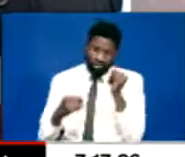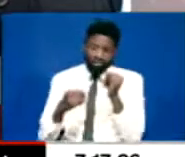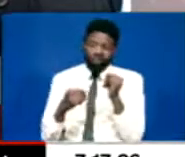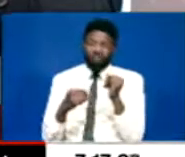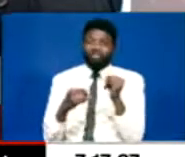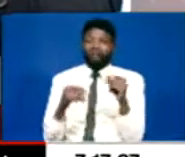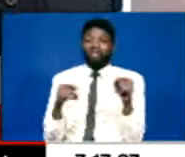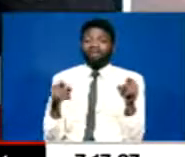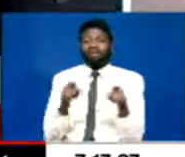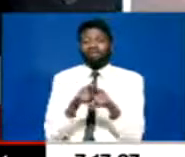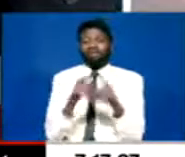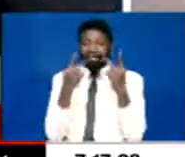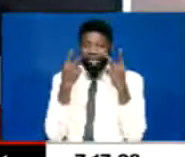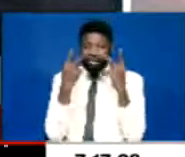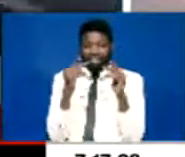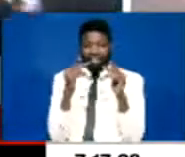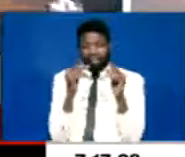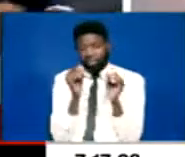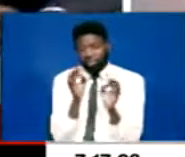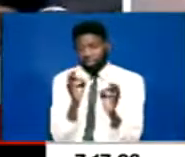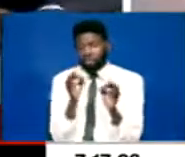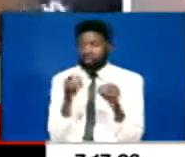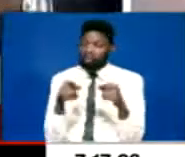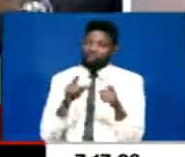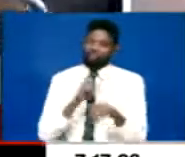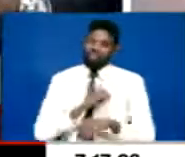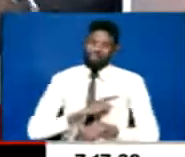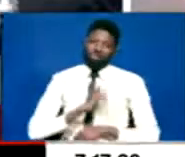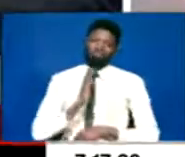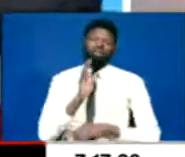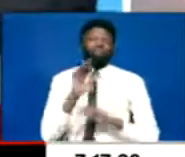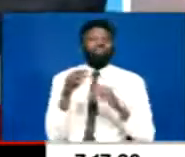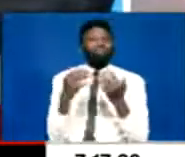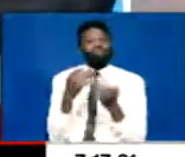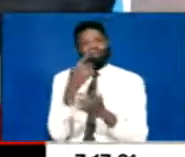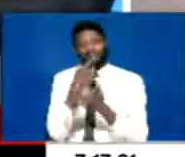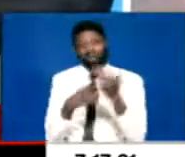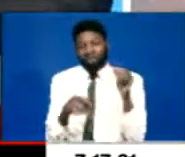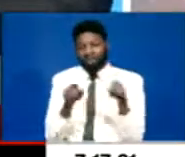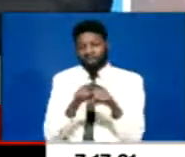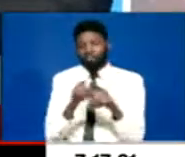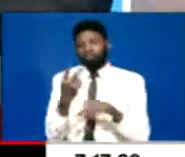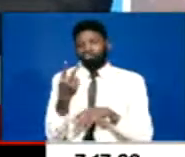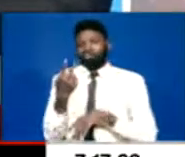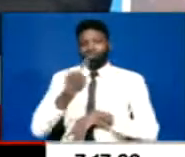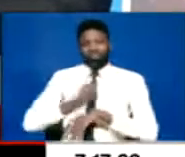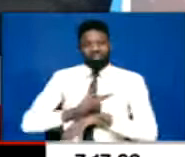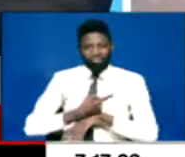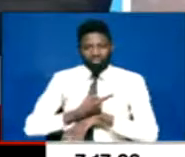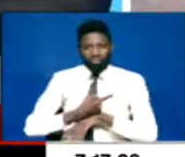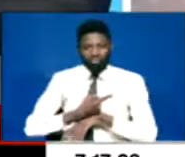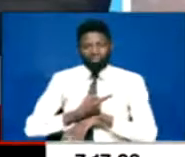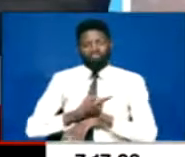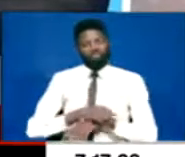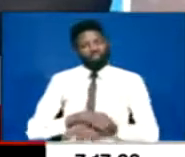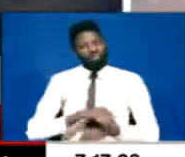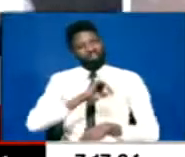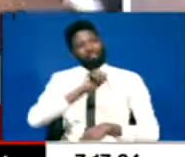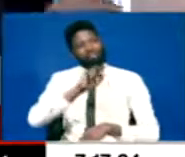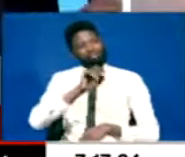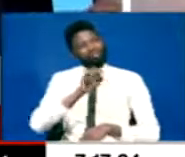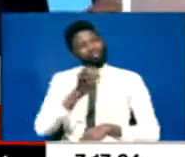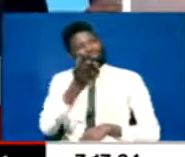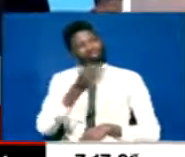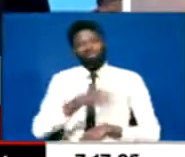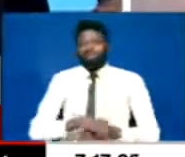see how fortunes will favor him in this election. That is about 2 days, Jane. All right. So from